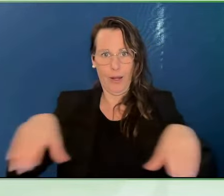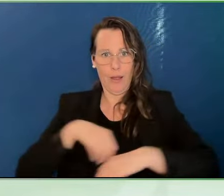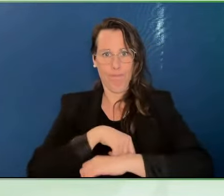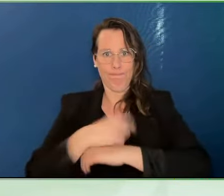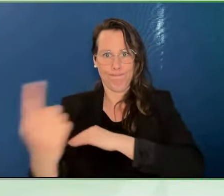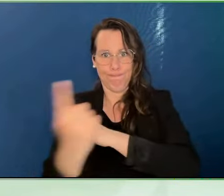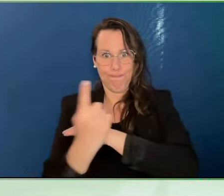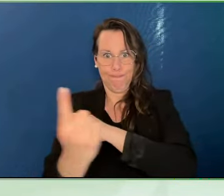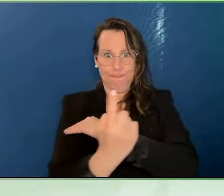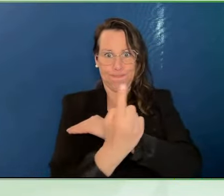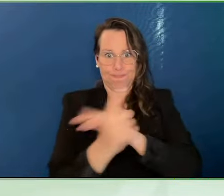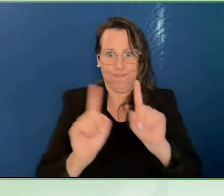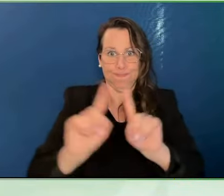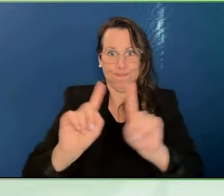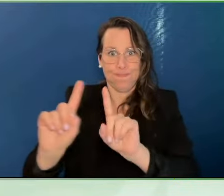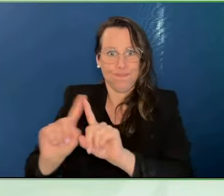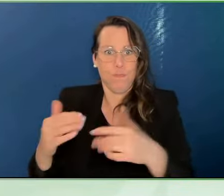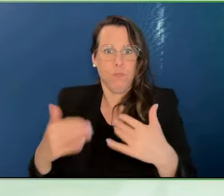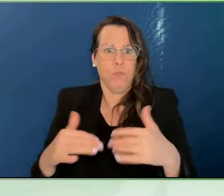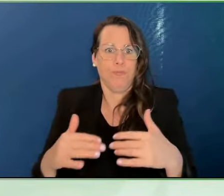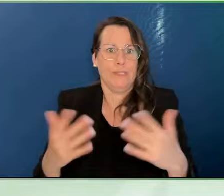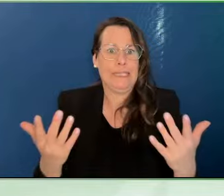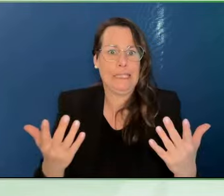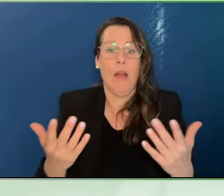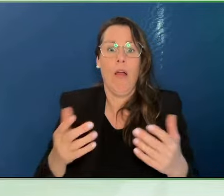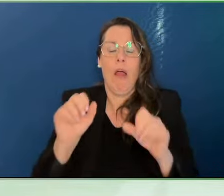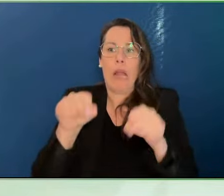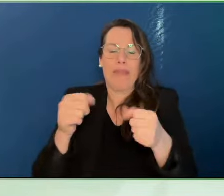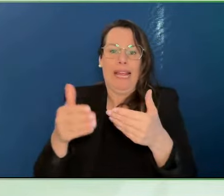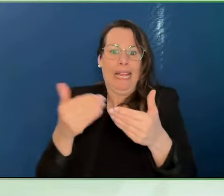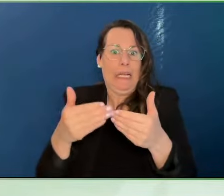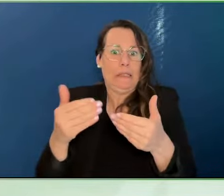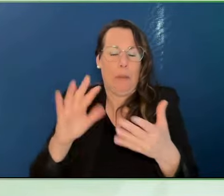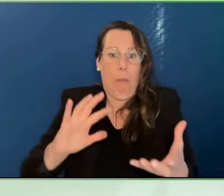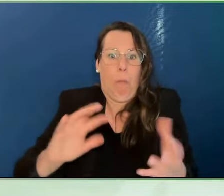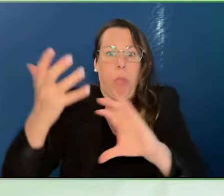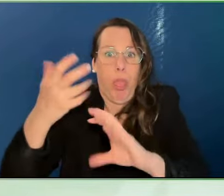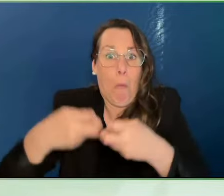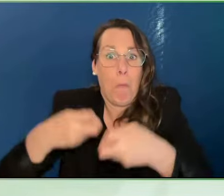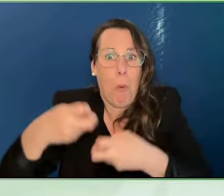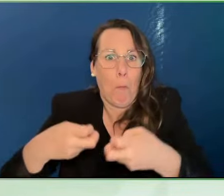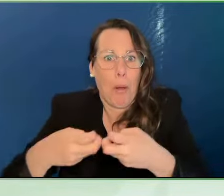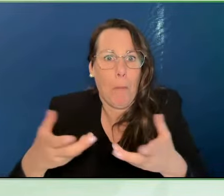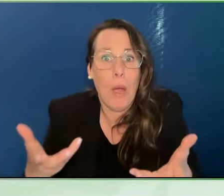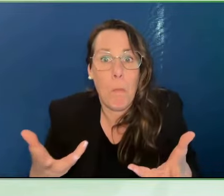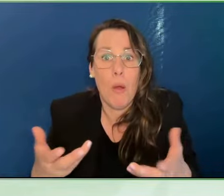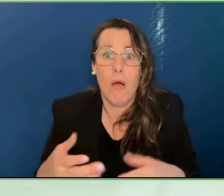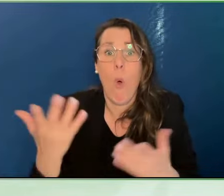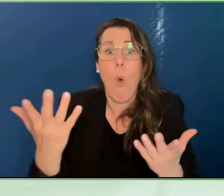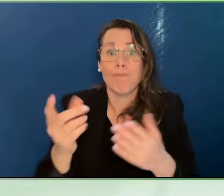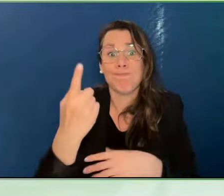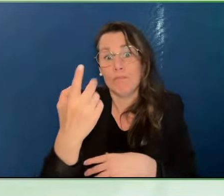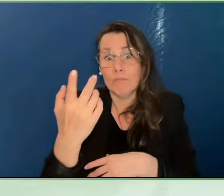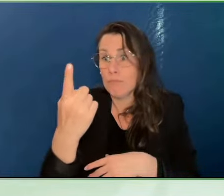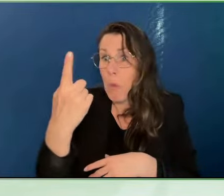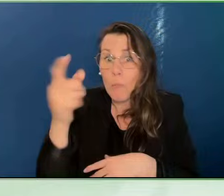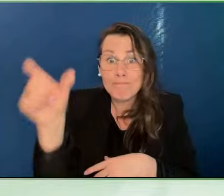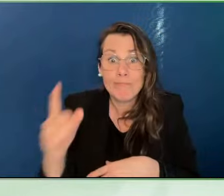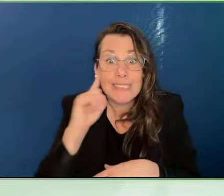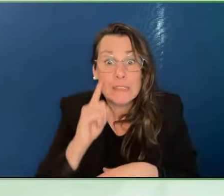yeah. But I think this is true also for us. It's definitely a learning, and I think we also only can learn from